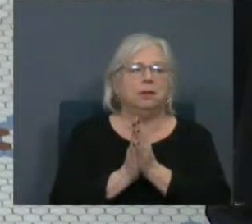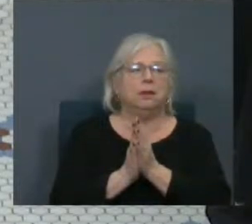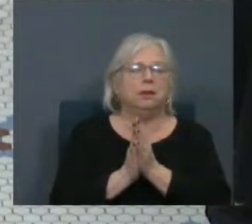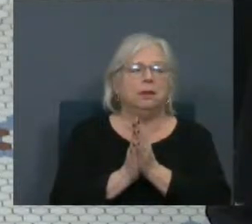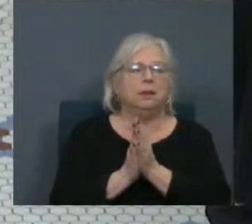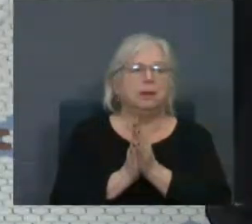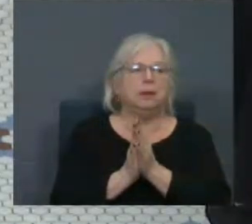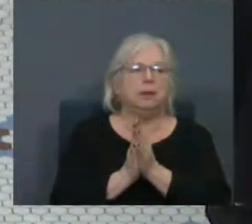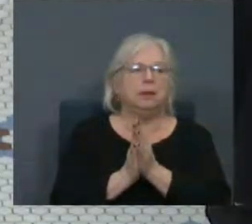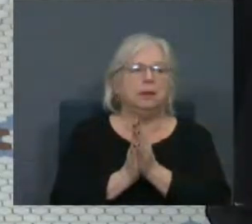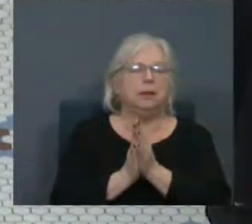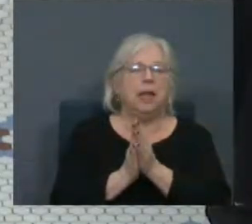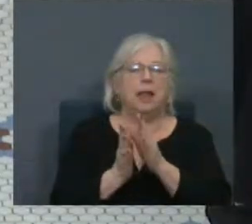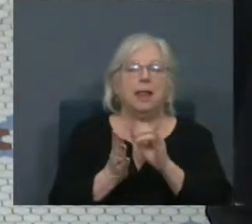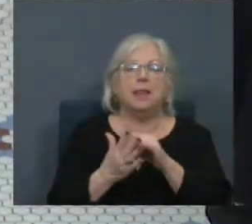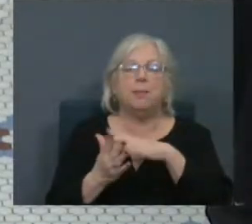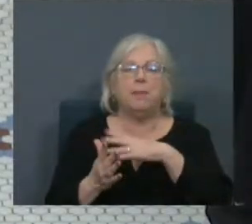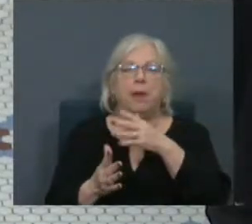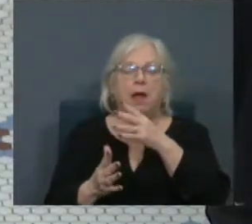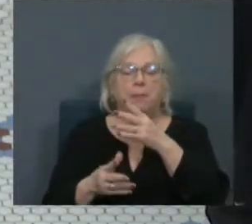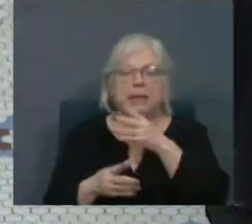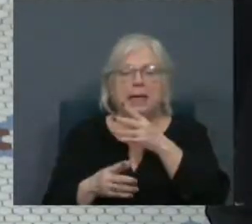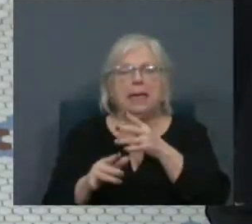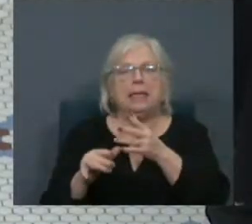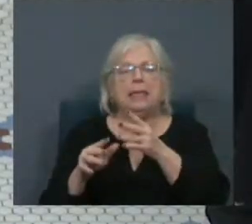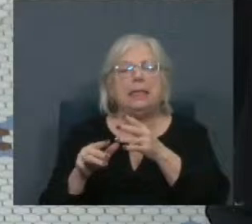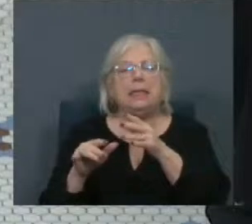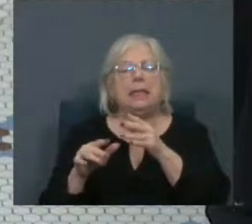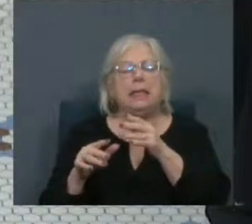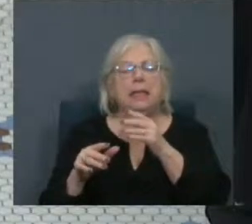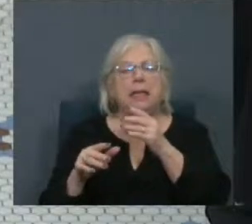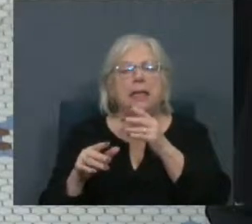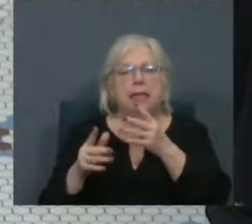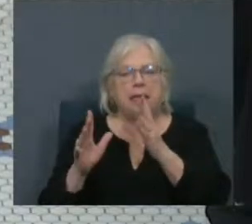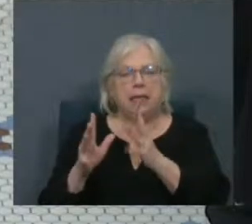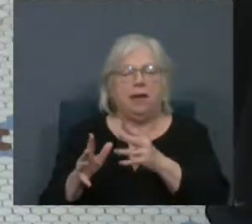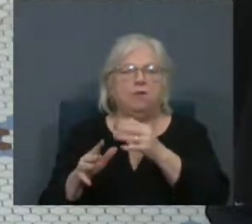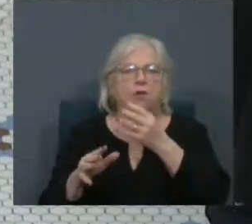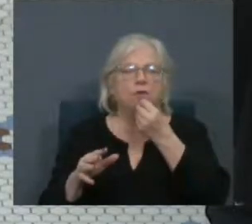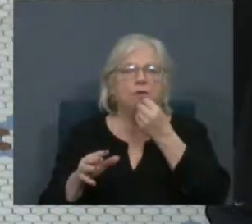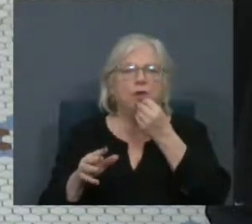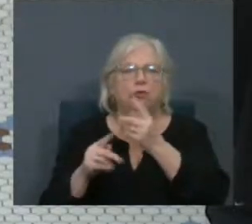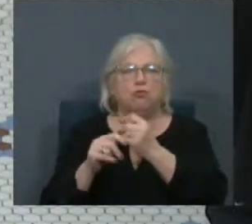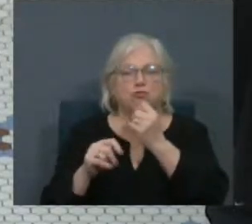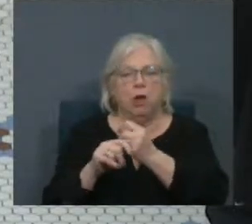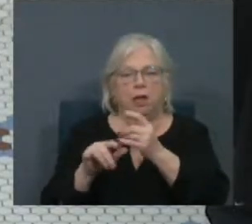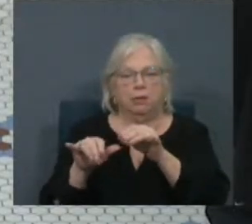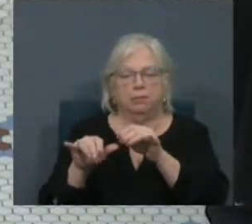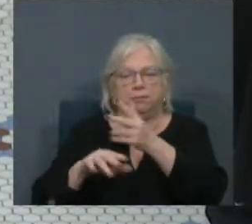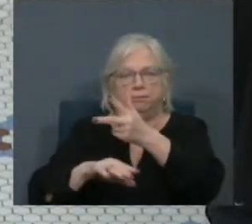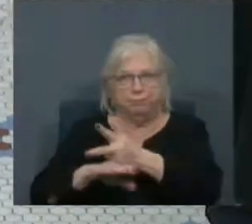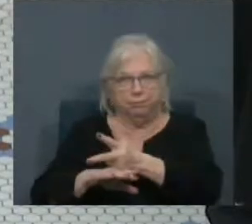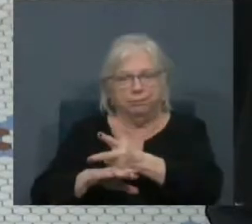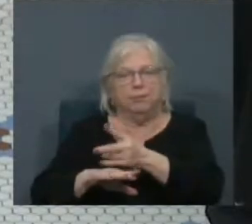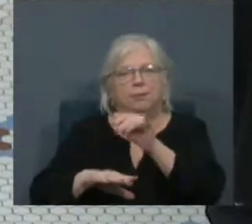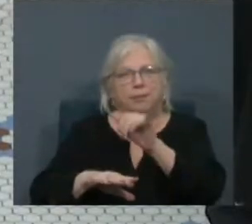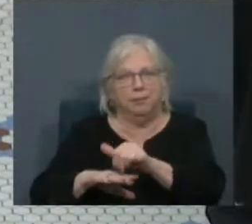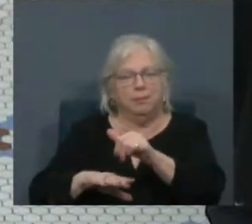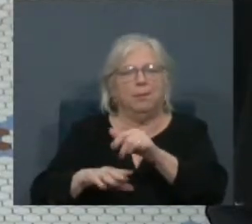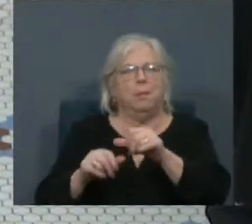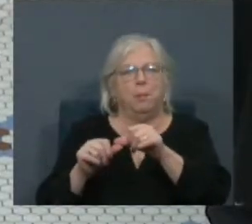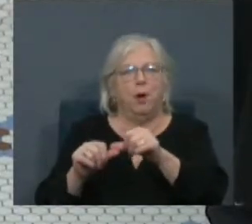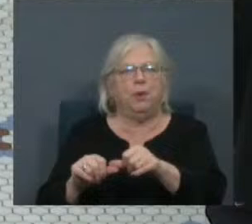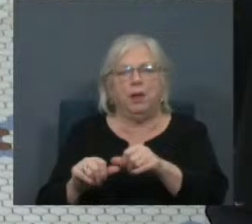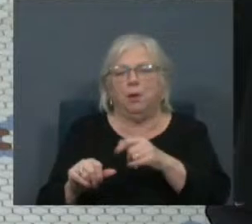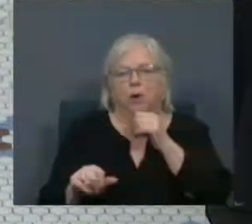that she's able to keep her food trucks on there permanently. I mean, we're not causing anyone any